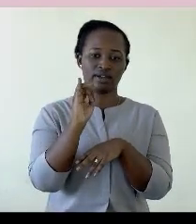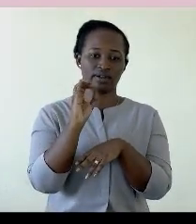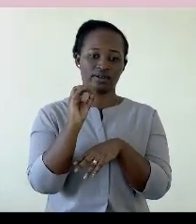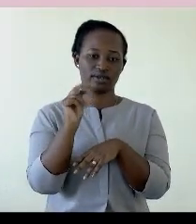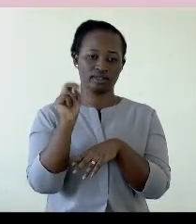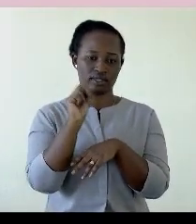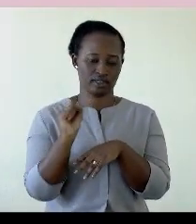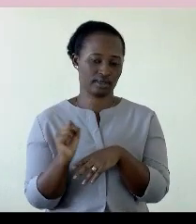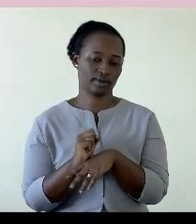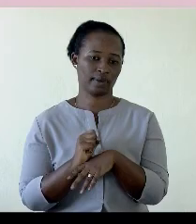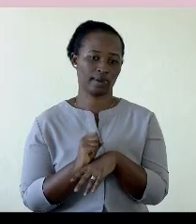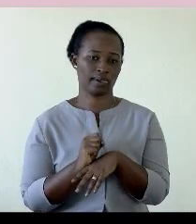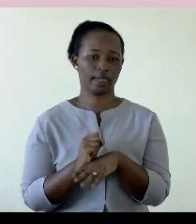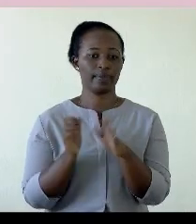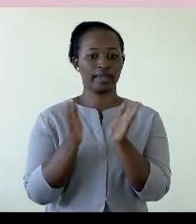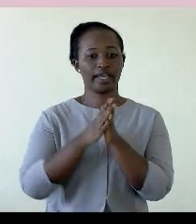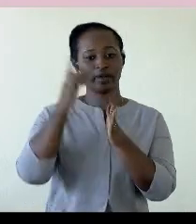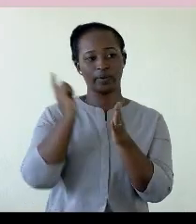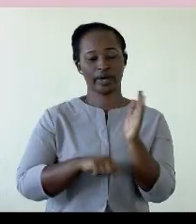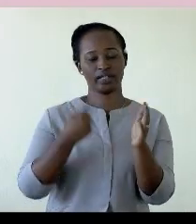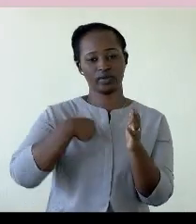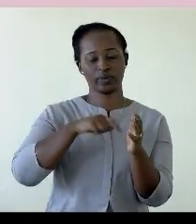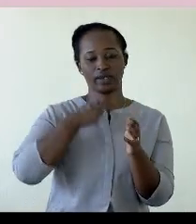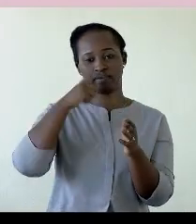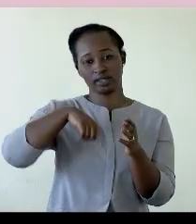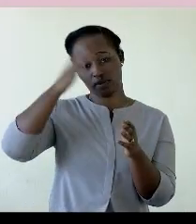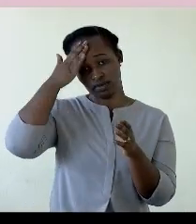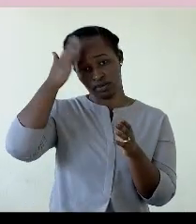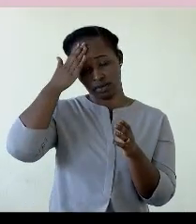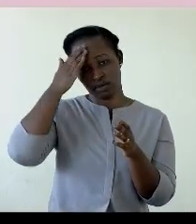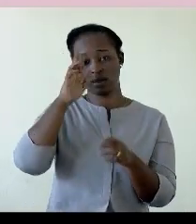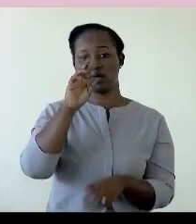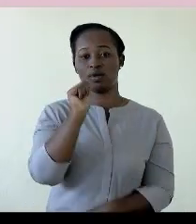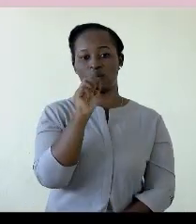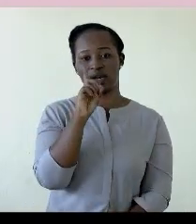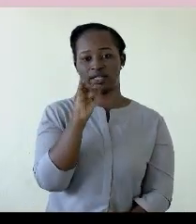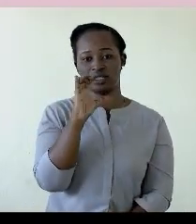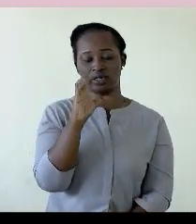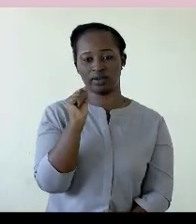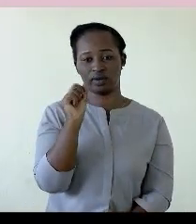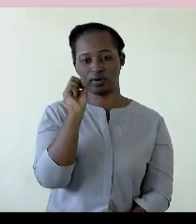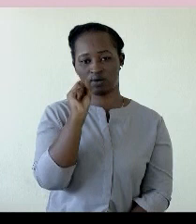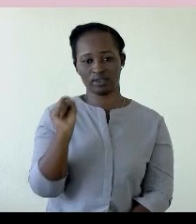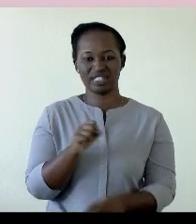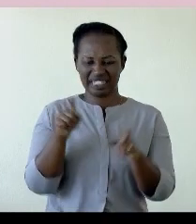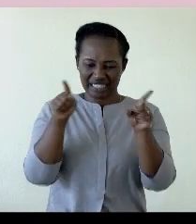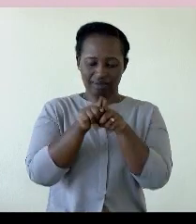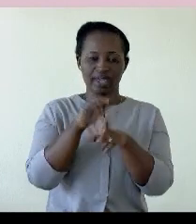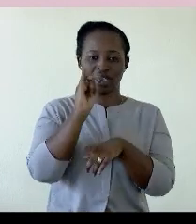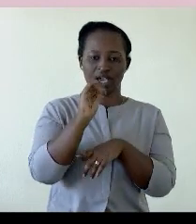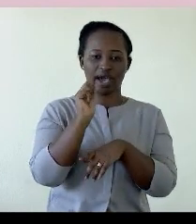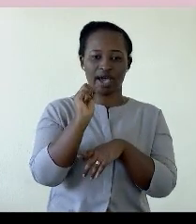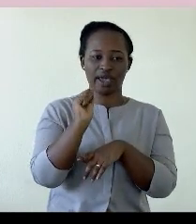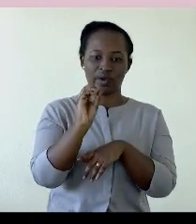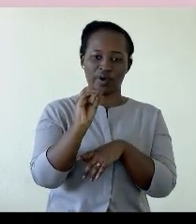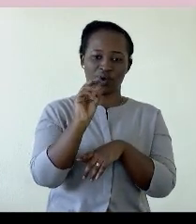radicals. And what we have to note here is that radicals are also ions, but which are